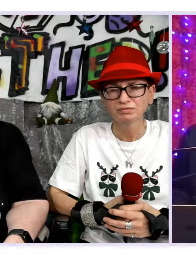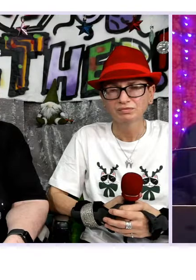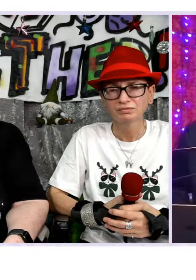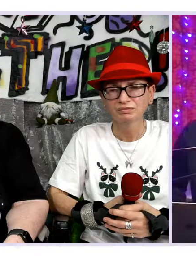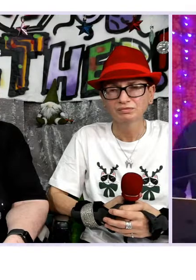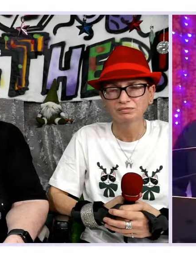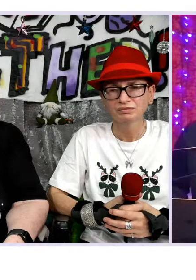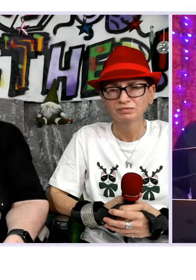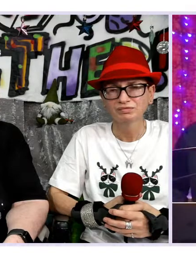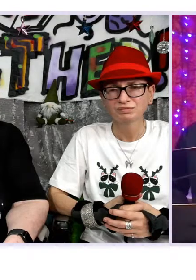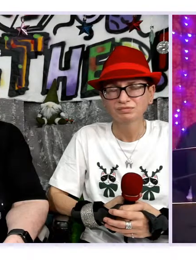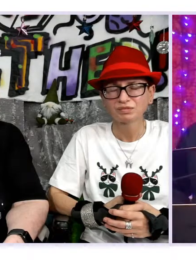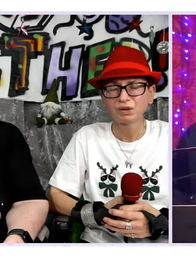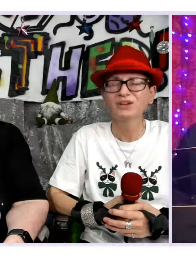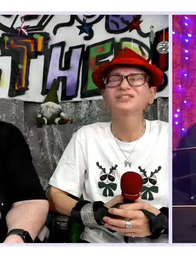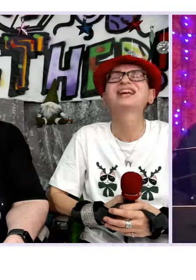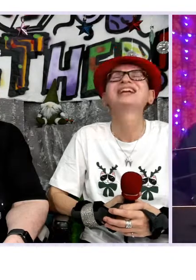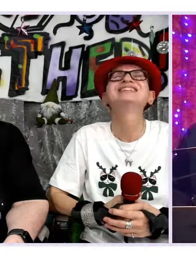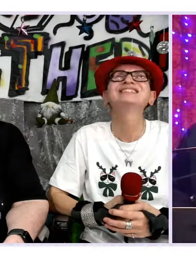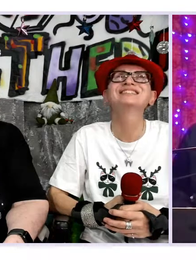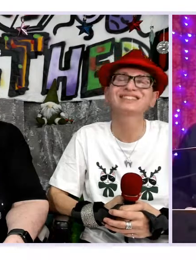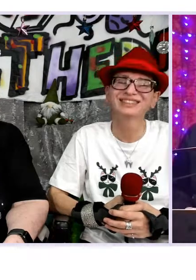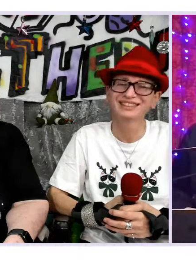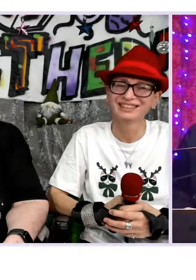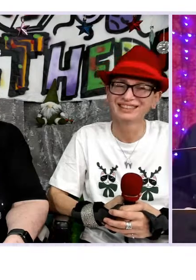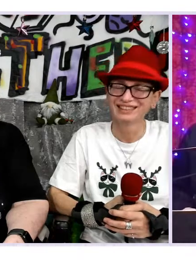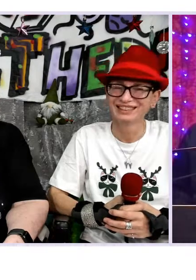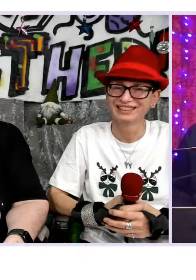So breakdancing is going to be at the 2024